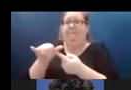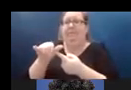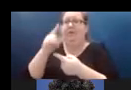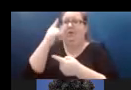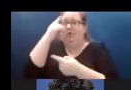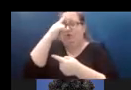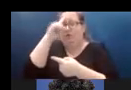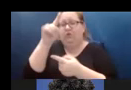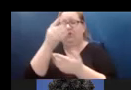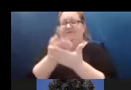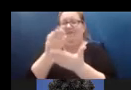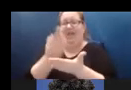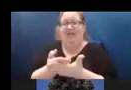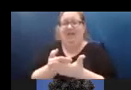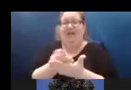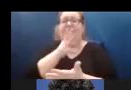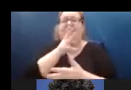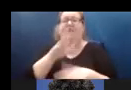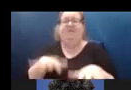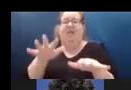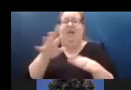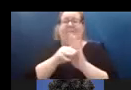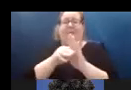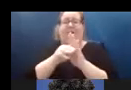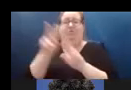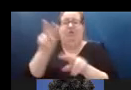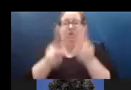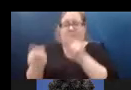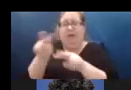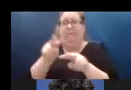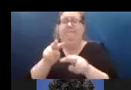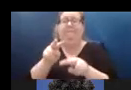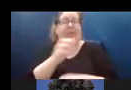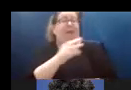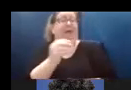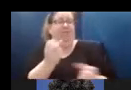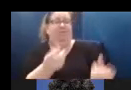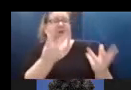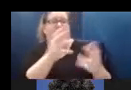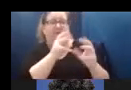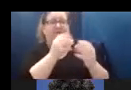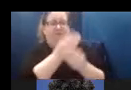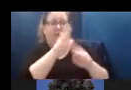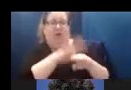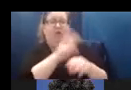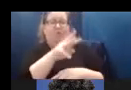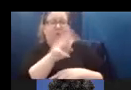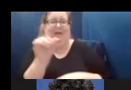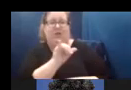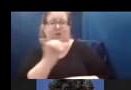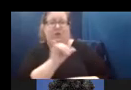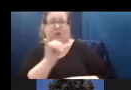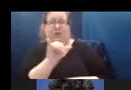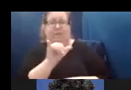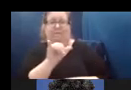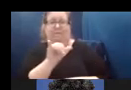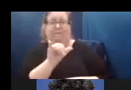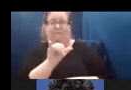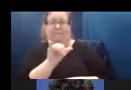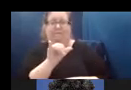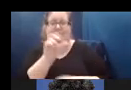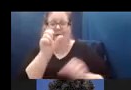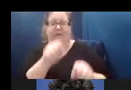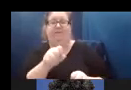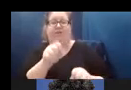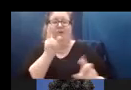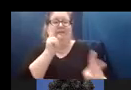validate the flood models that we're looking at. Yep. And there's a lot of info on our website too, that you